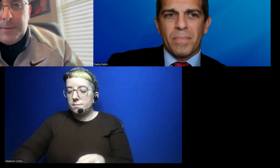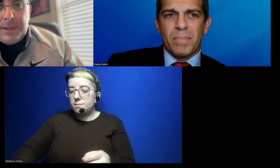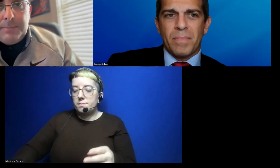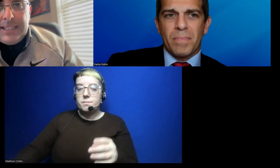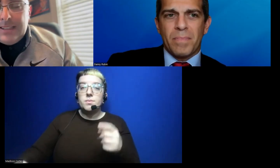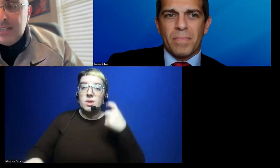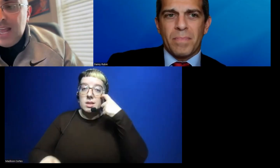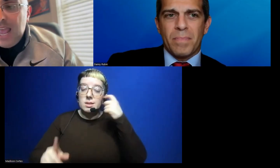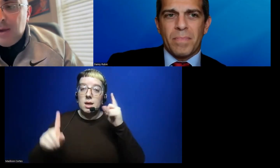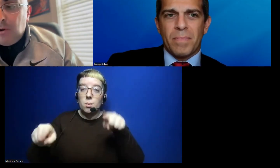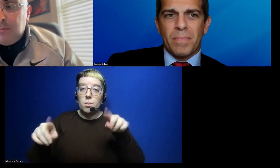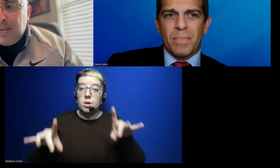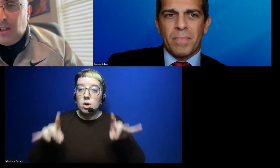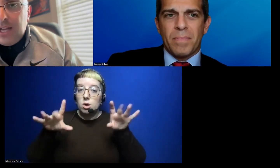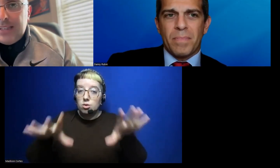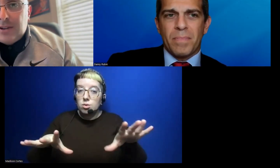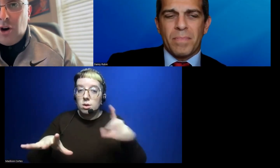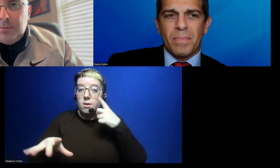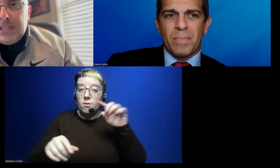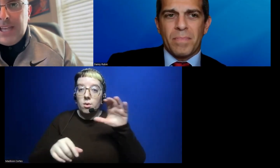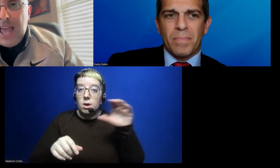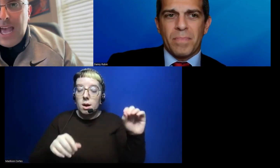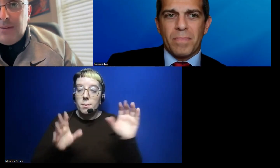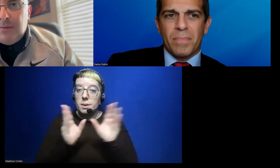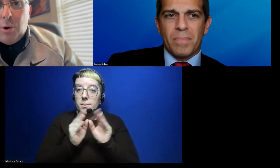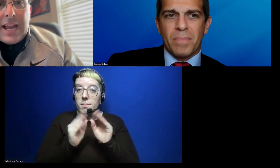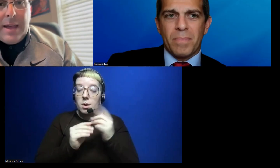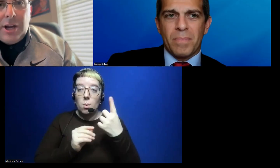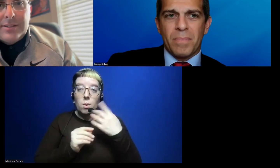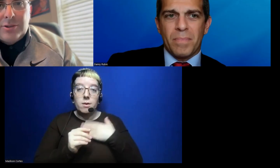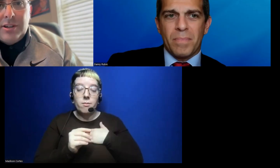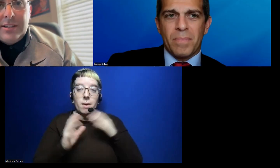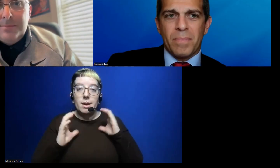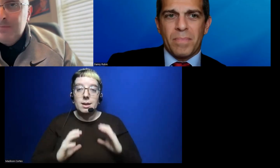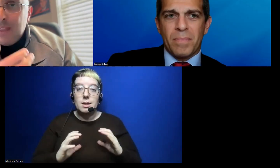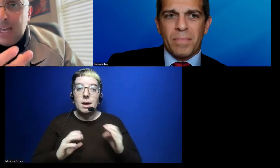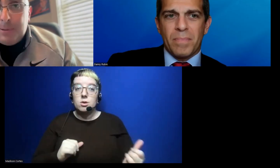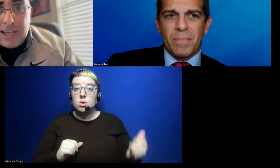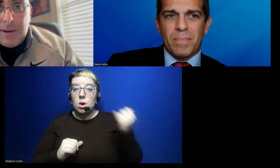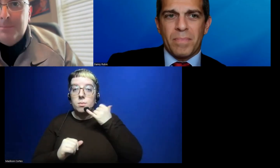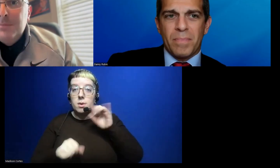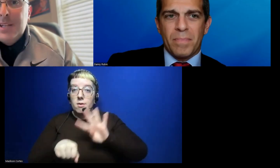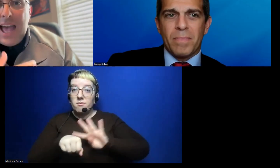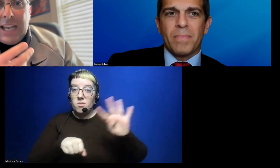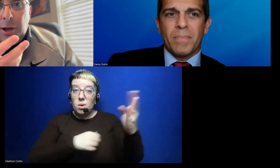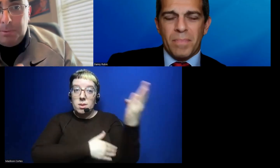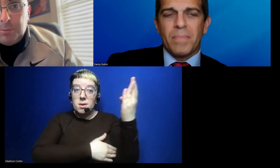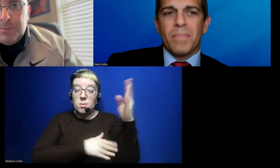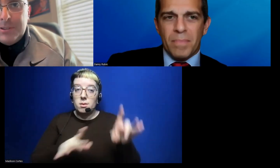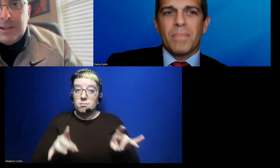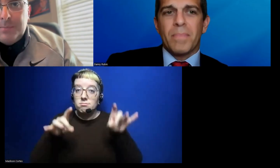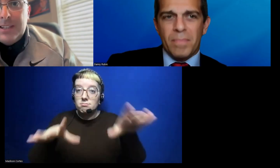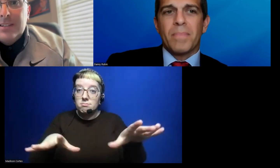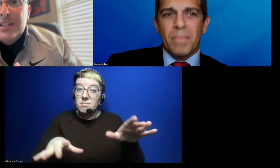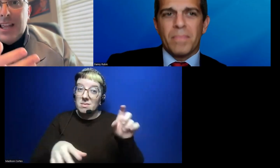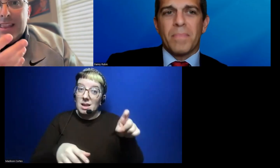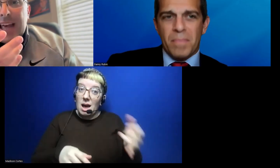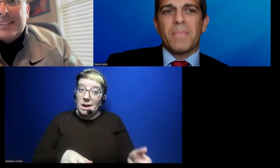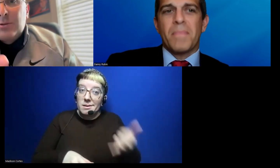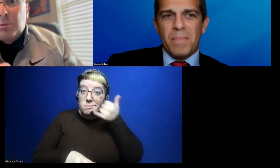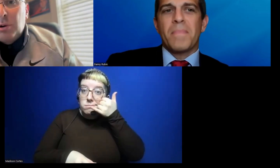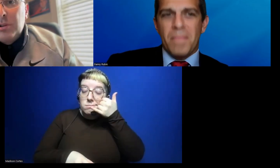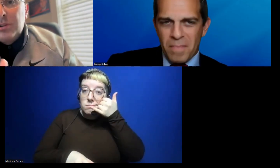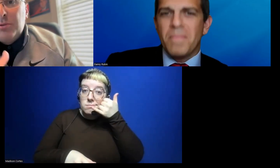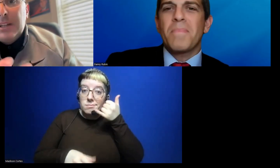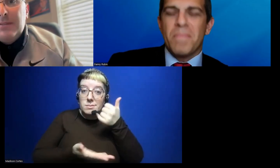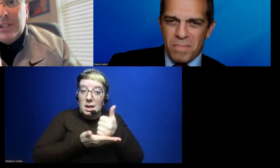visit. We had a company meeting, and one of my clients called me at 4 a.m. in Australia. Had to pick up, had to help them with something.